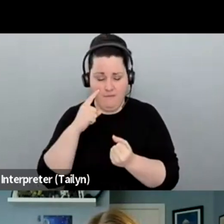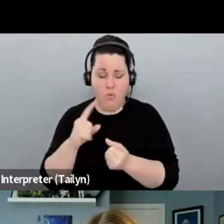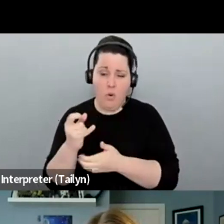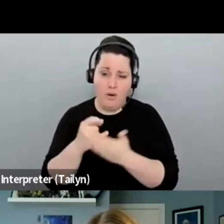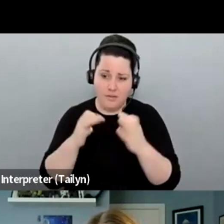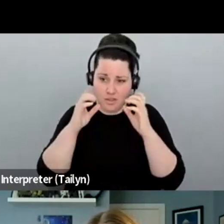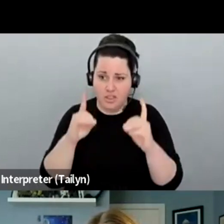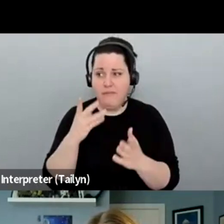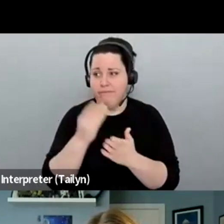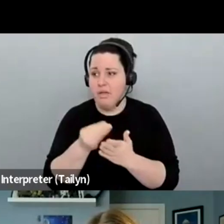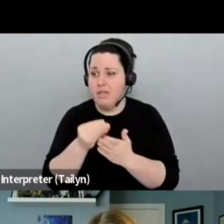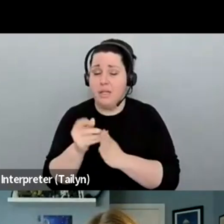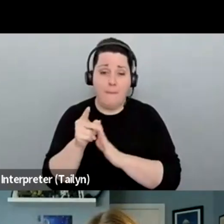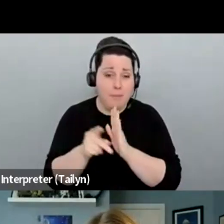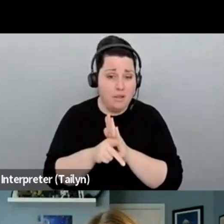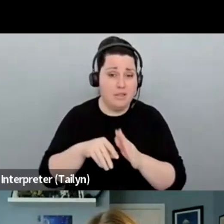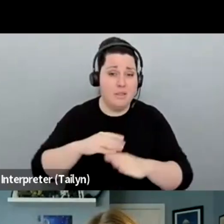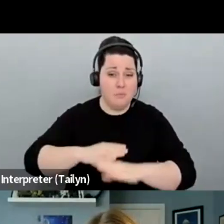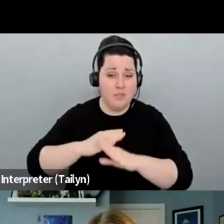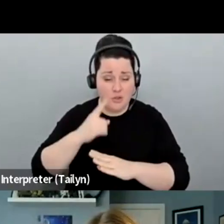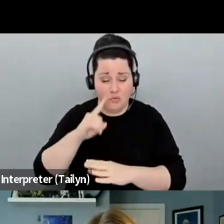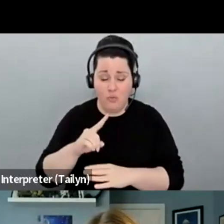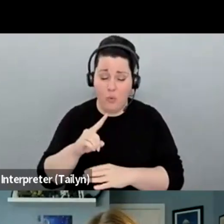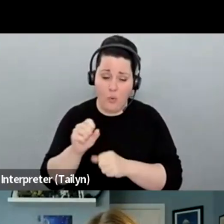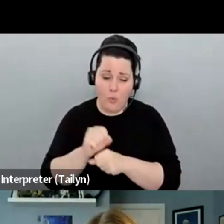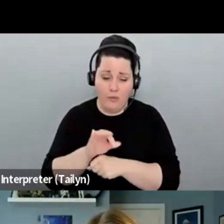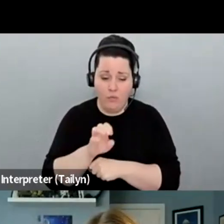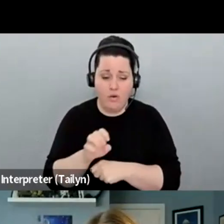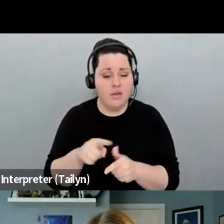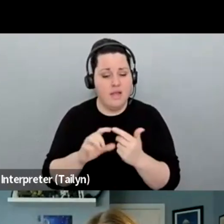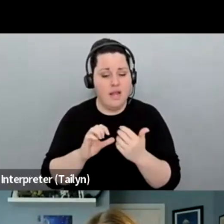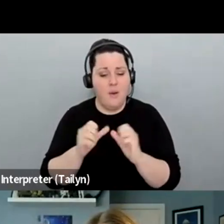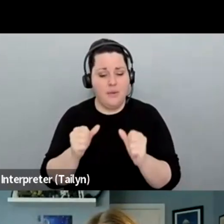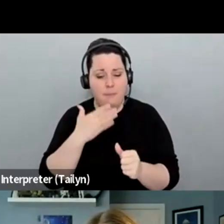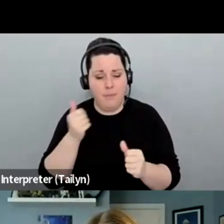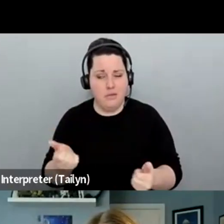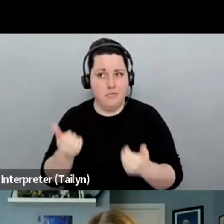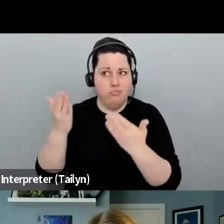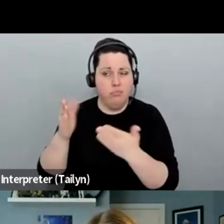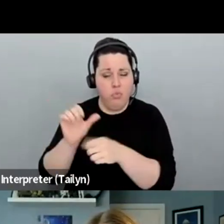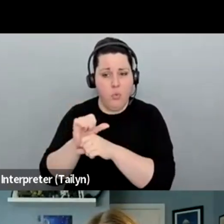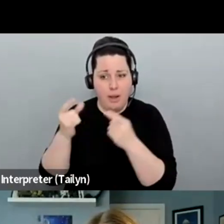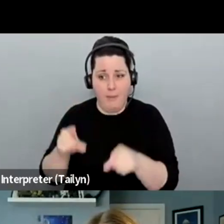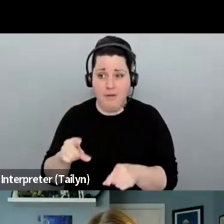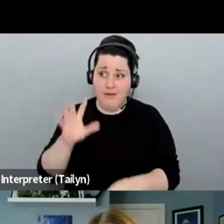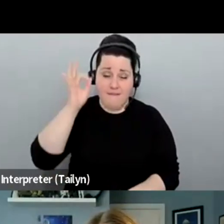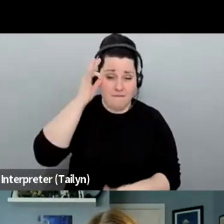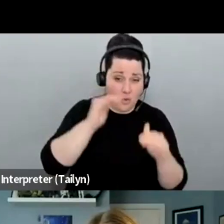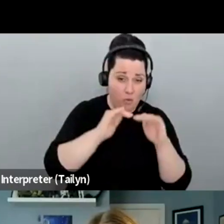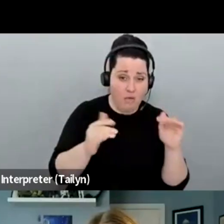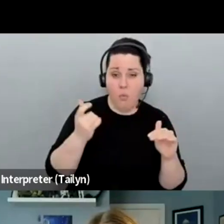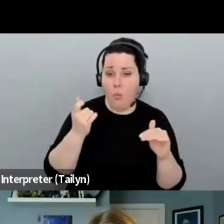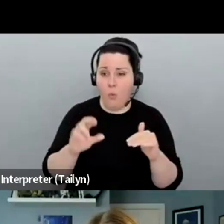funding, policy, protections for the workforce. Then how can we best uplift the work that is happening, whether it be at the federal level or